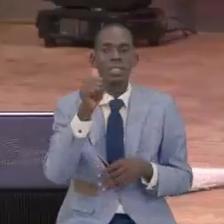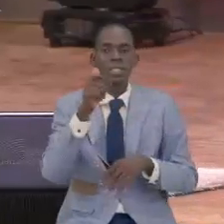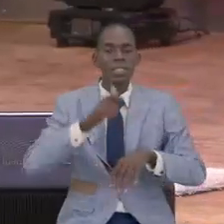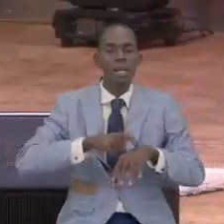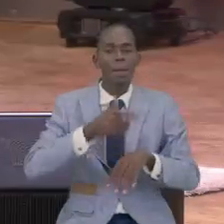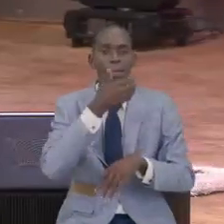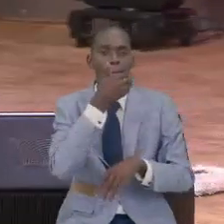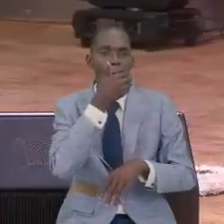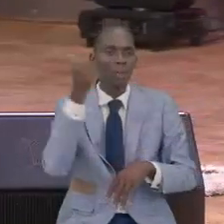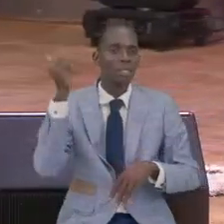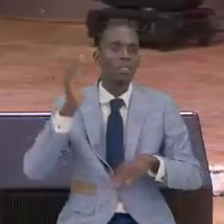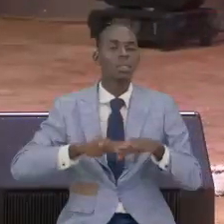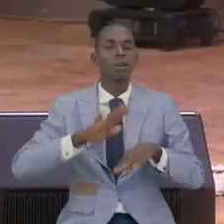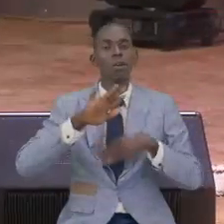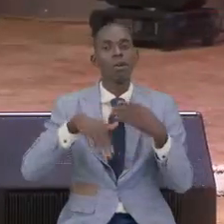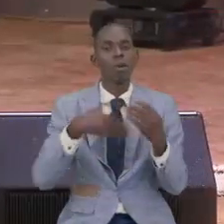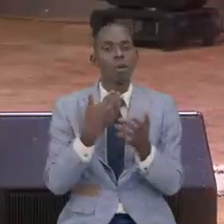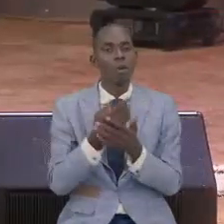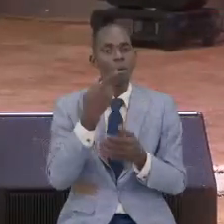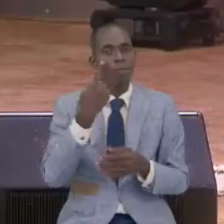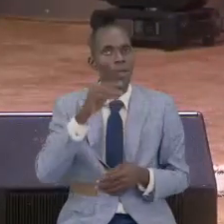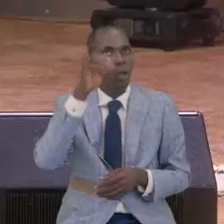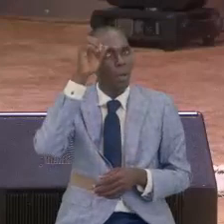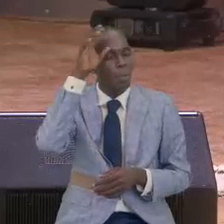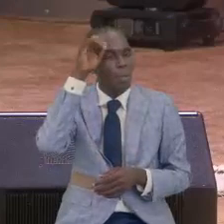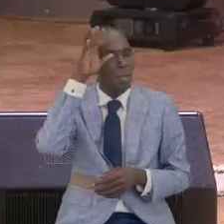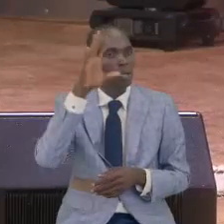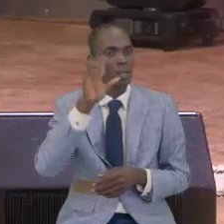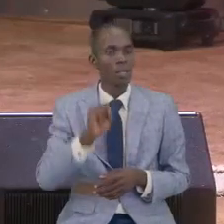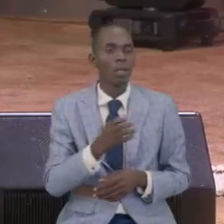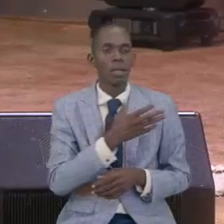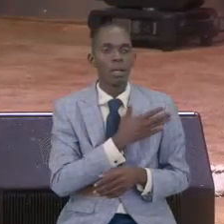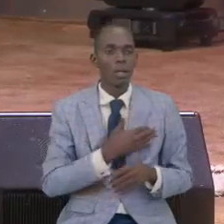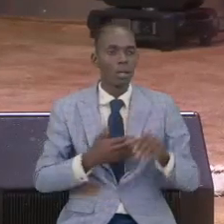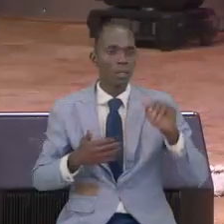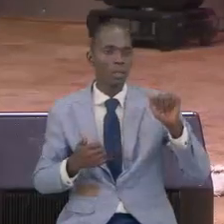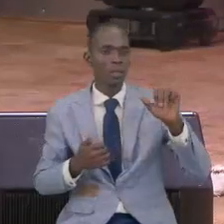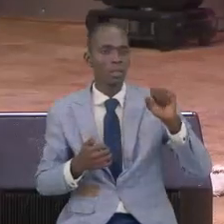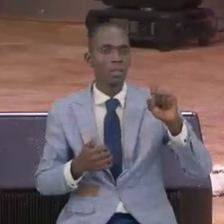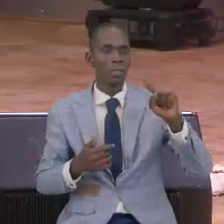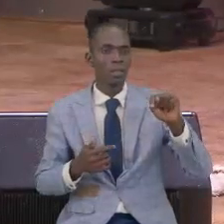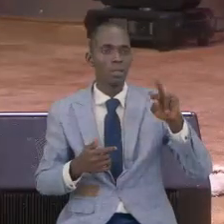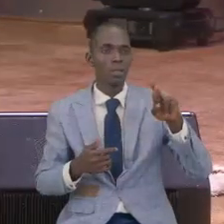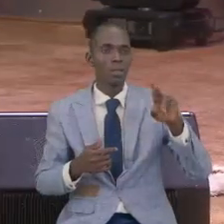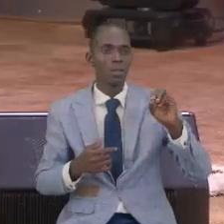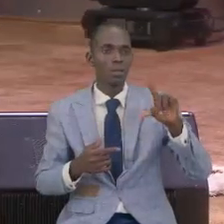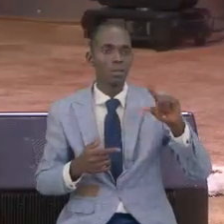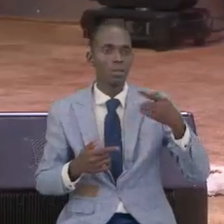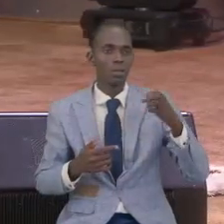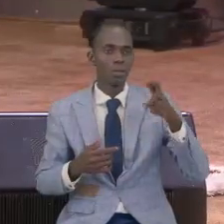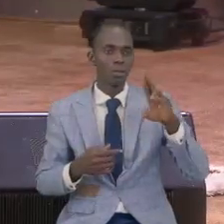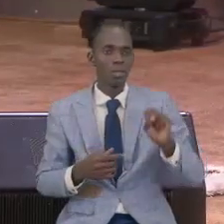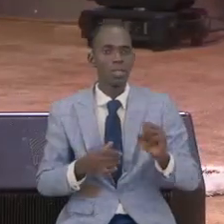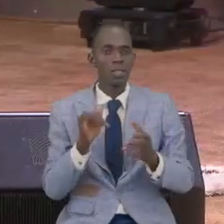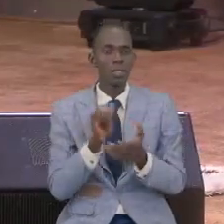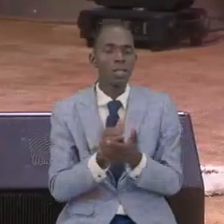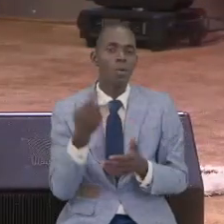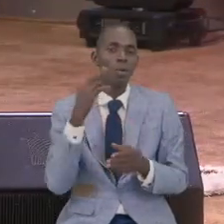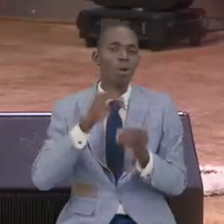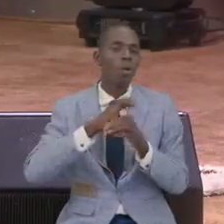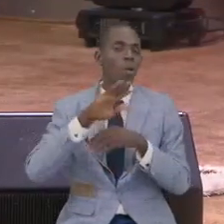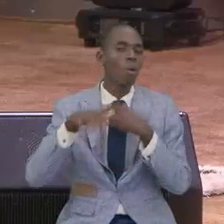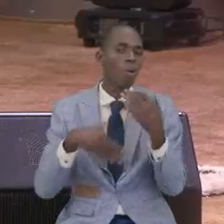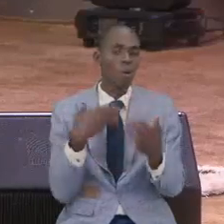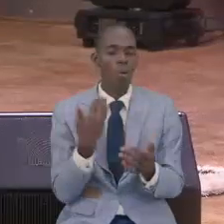10 times better than all the magicians and astrologers that were in all